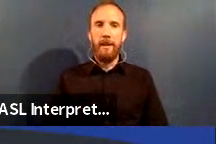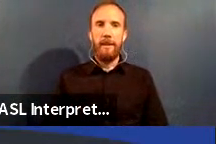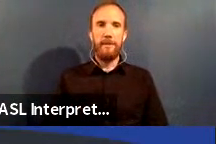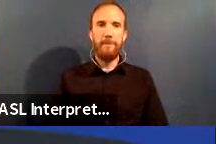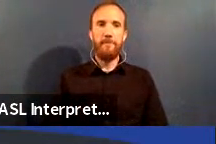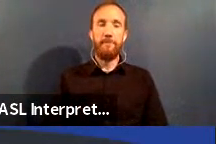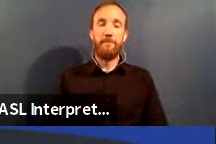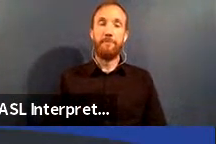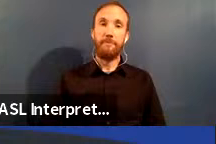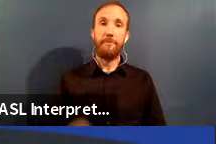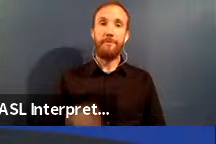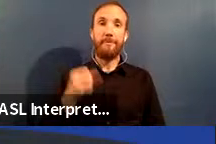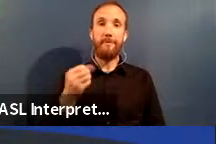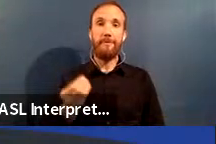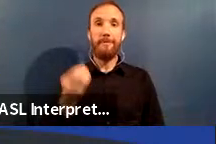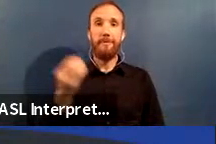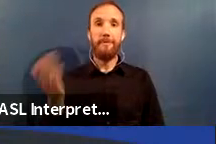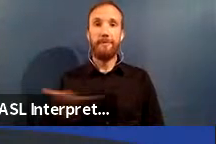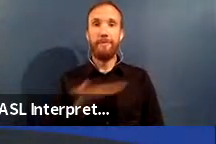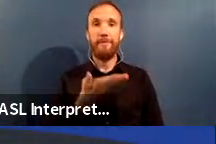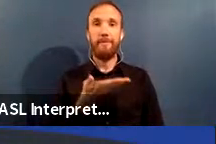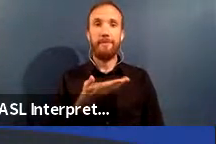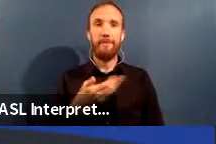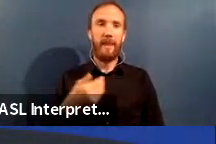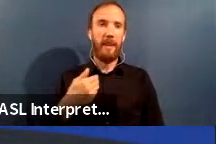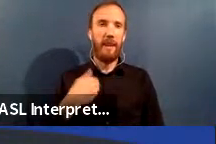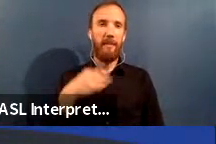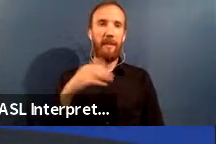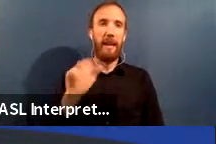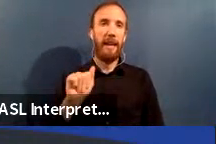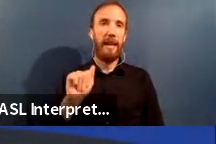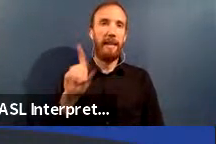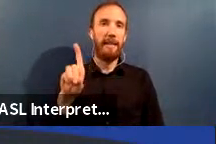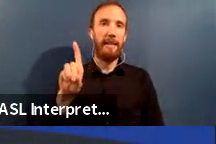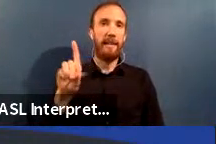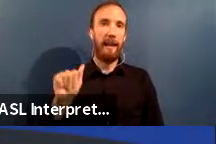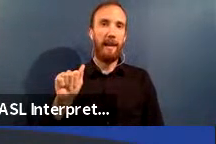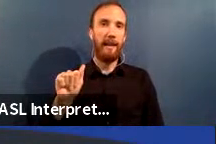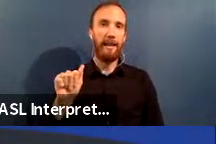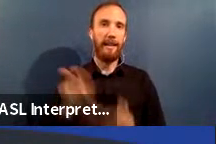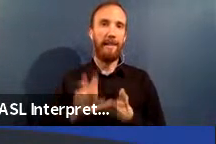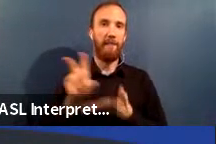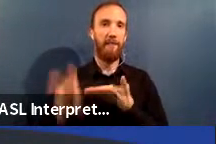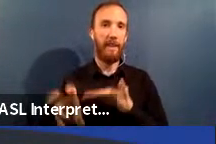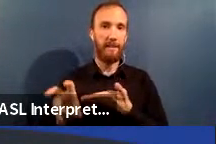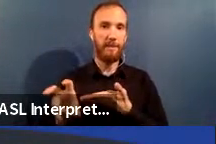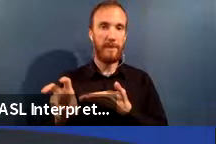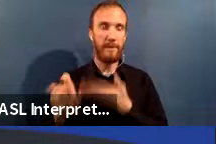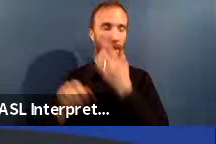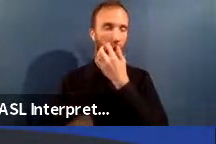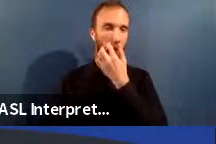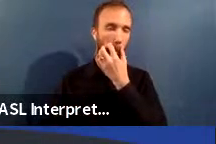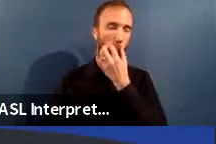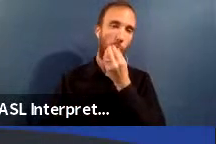So here we have our ADA investment strategy. And so before we dive into the other categories, we wanted